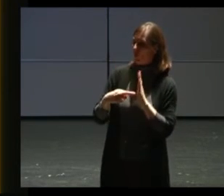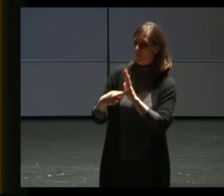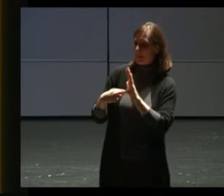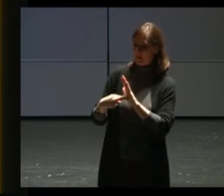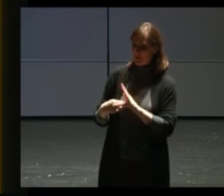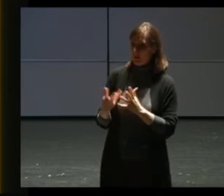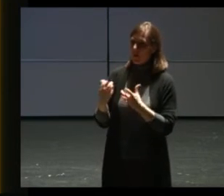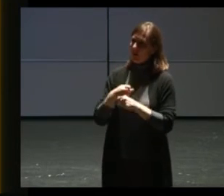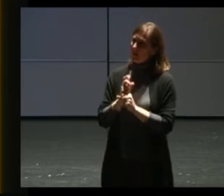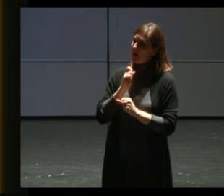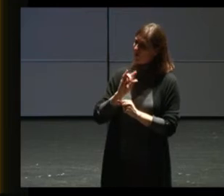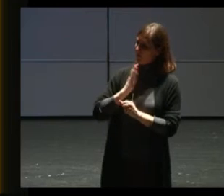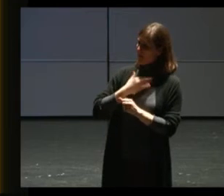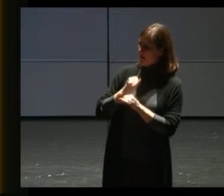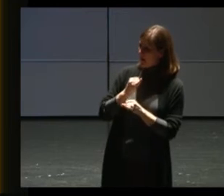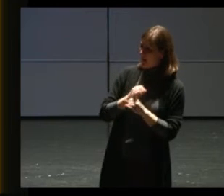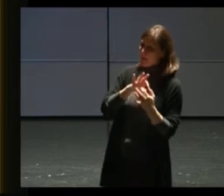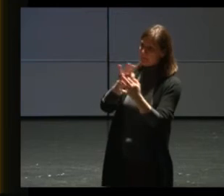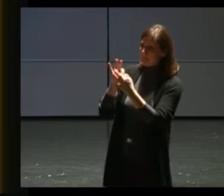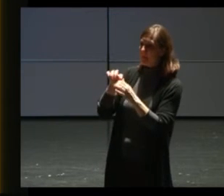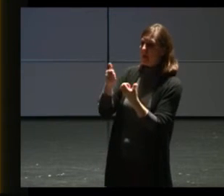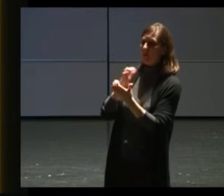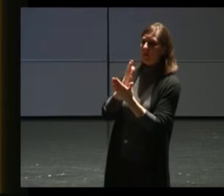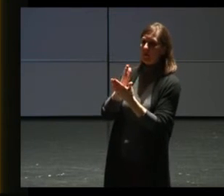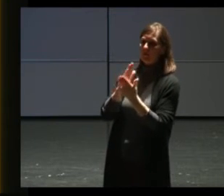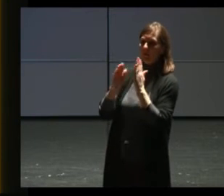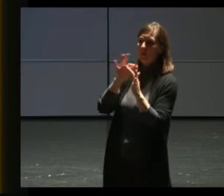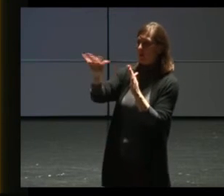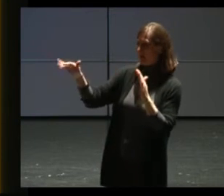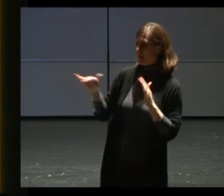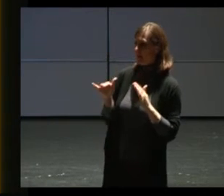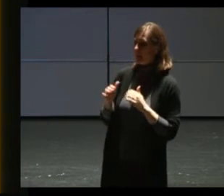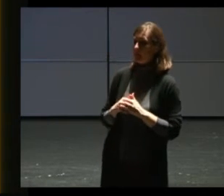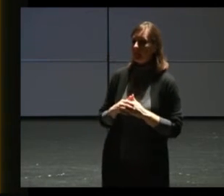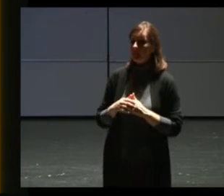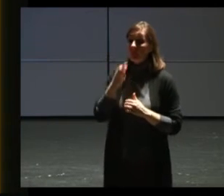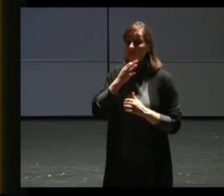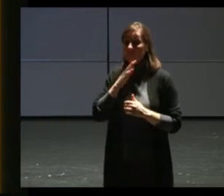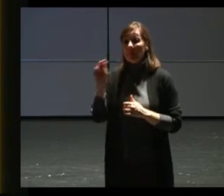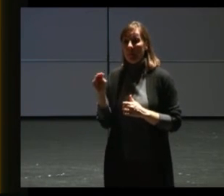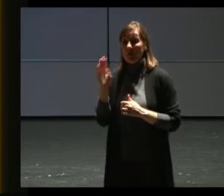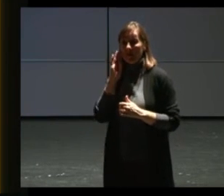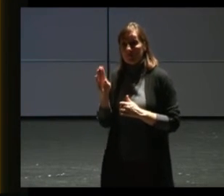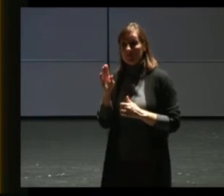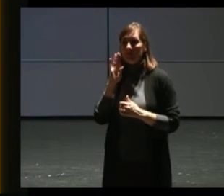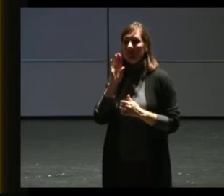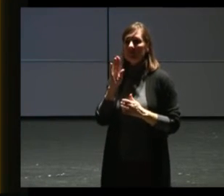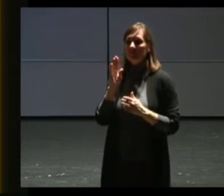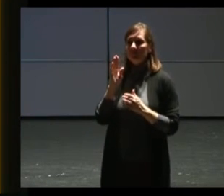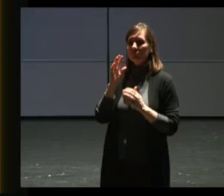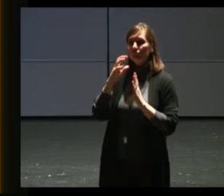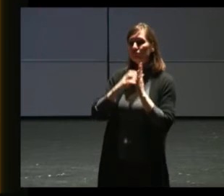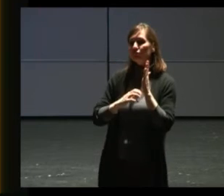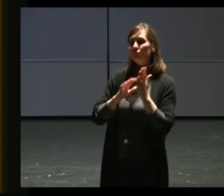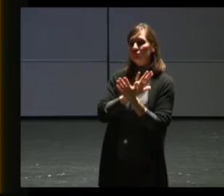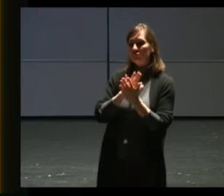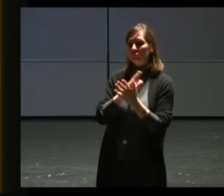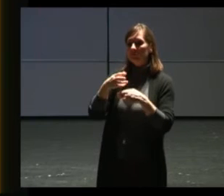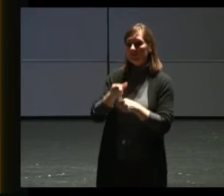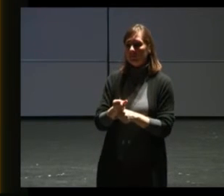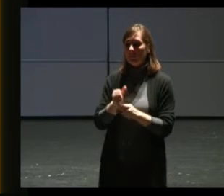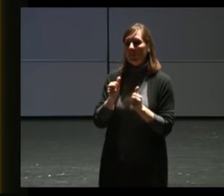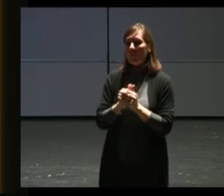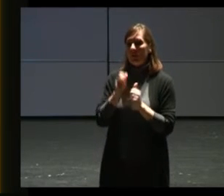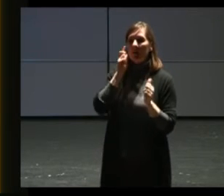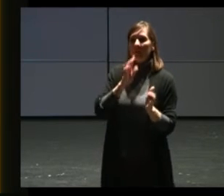and other parts of our community. On Monday, we will share a draft summary of both the statements of